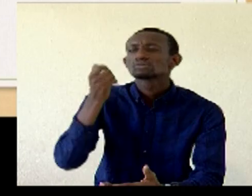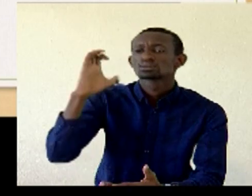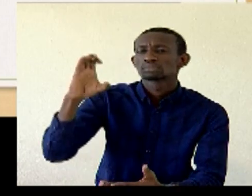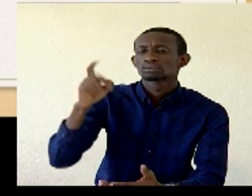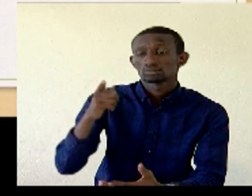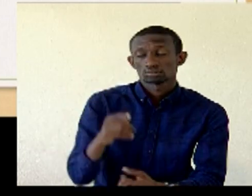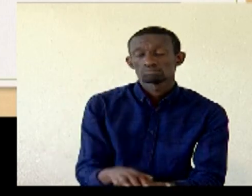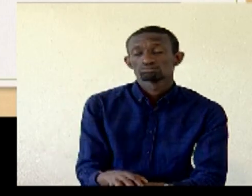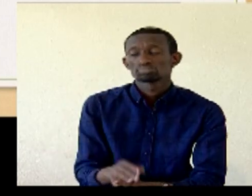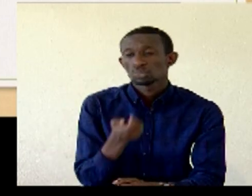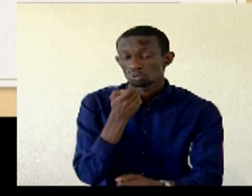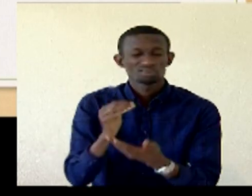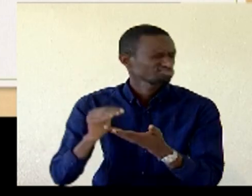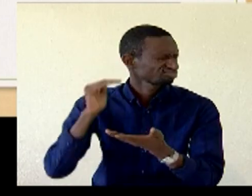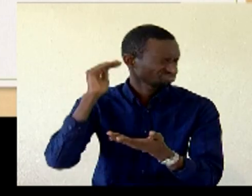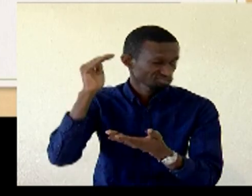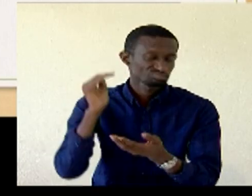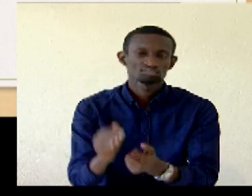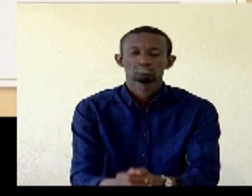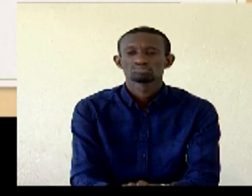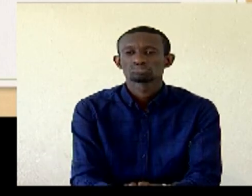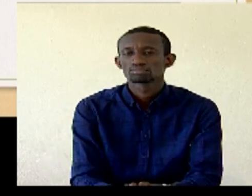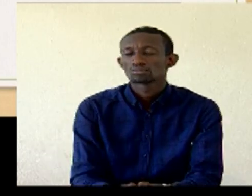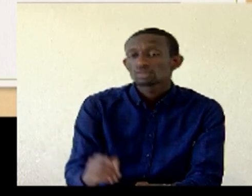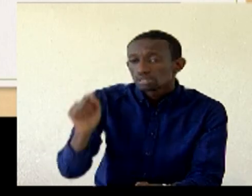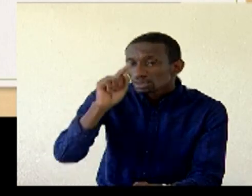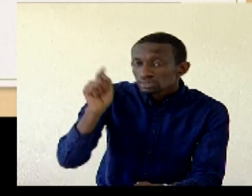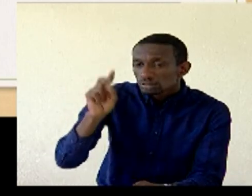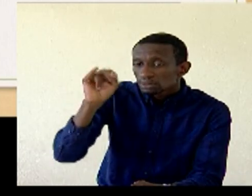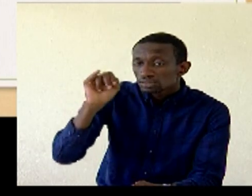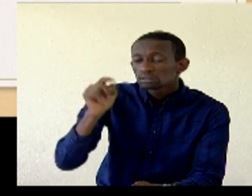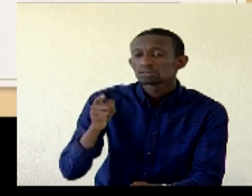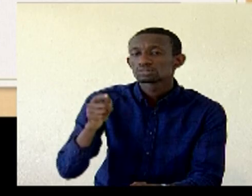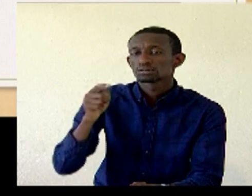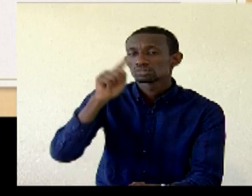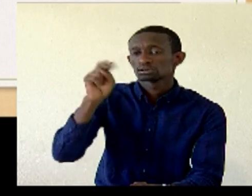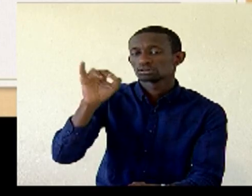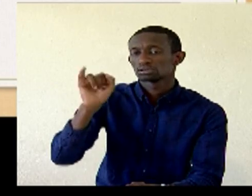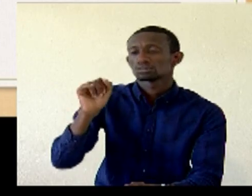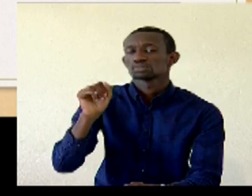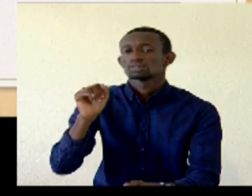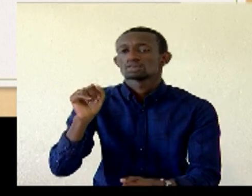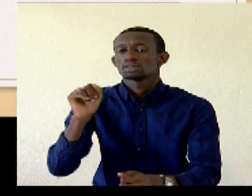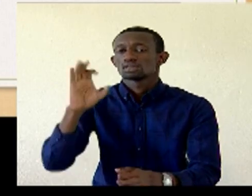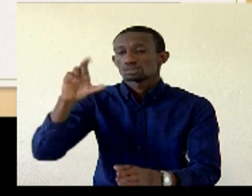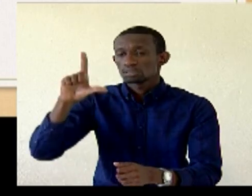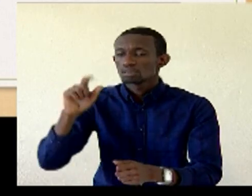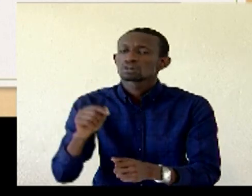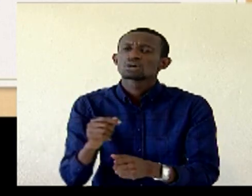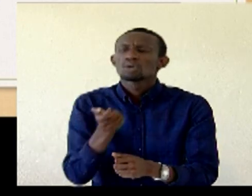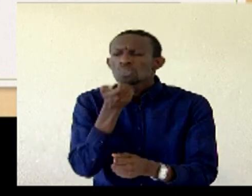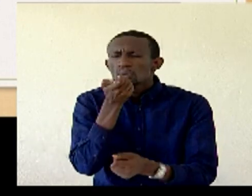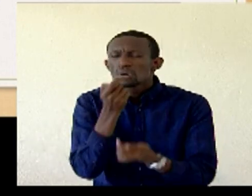high temperature. So the zinc chloride as a catalyst, temperatures of 300 degrees